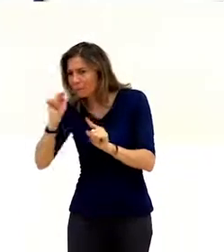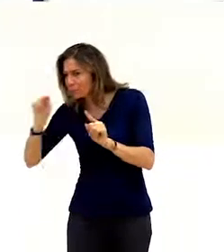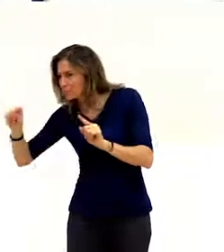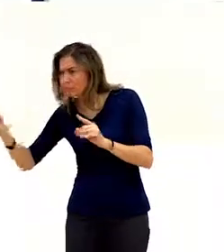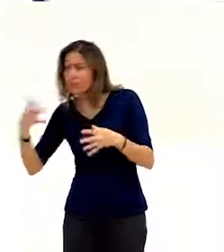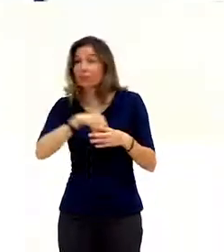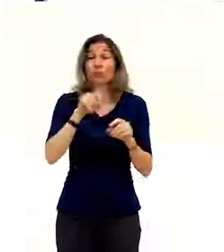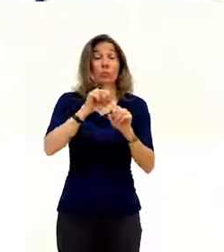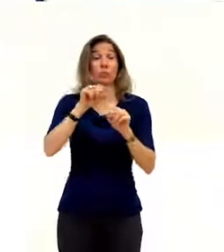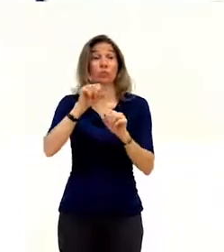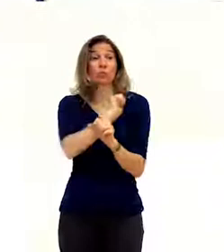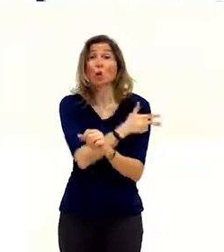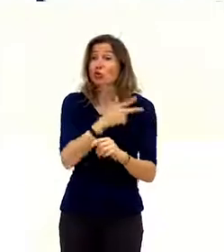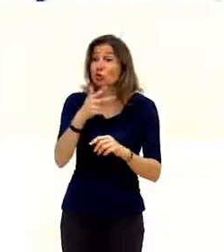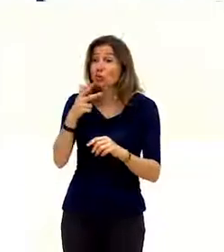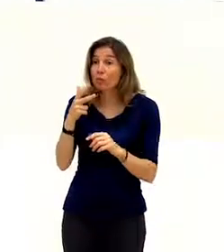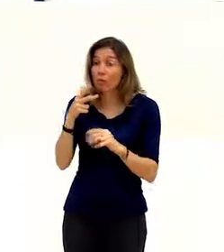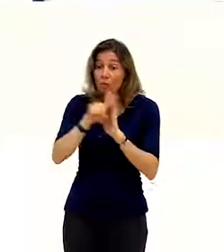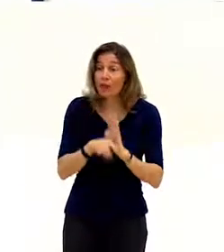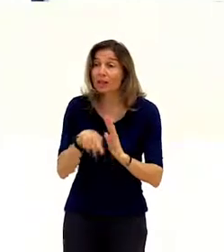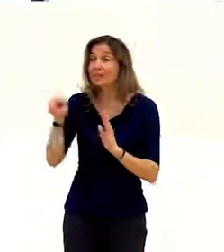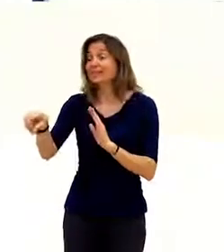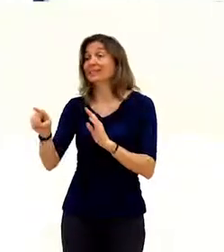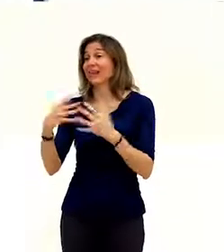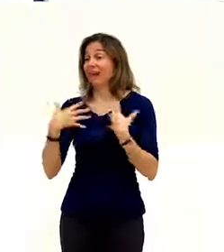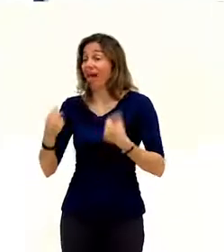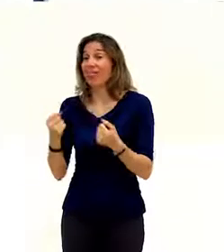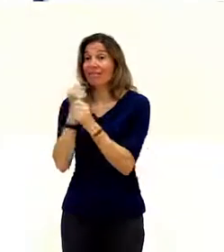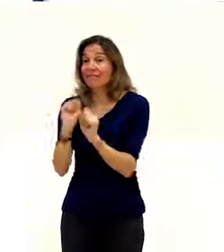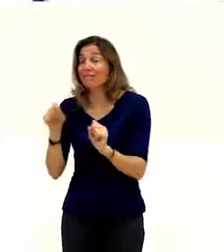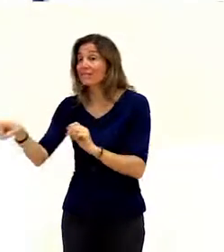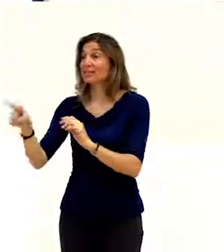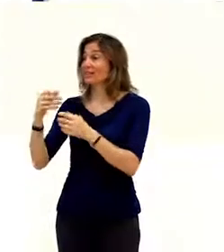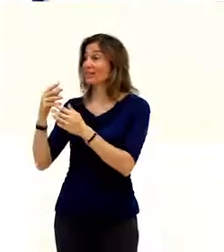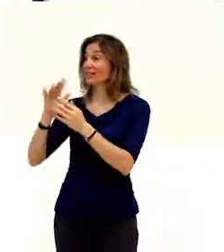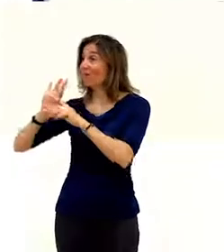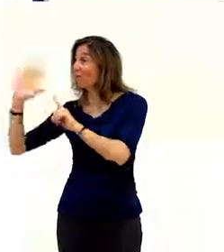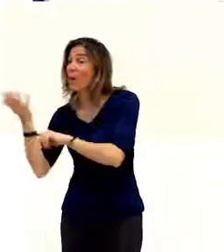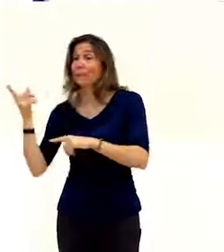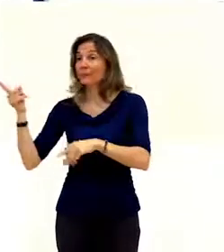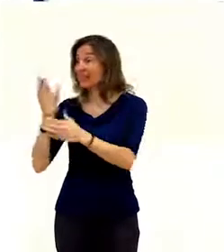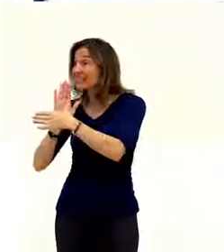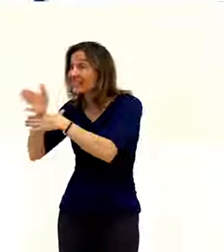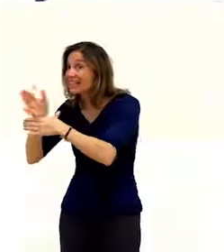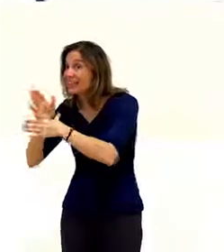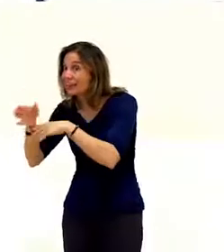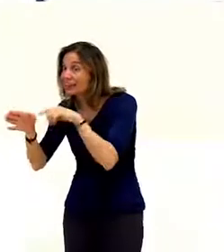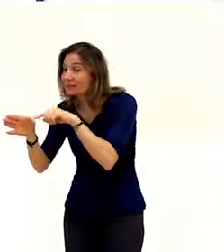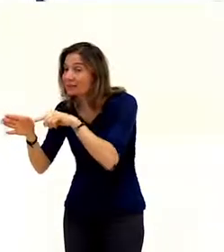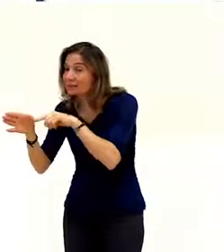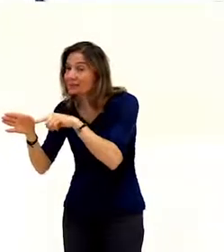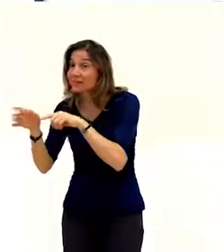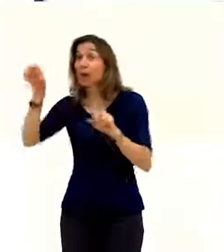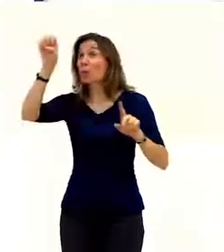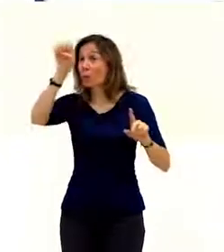policy, environmental policy, health and safety, accessibility. These are European